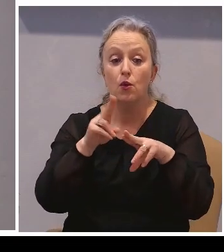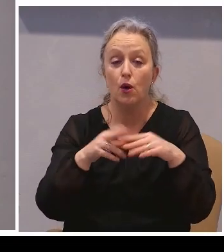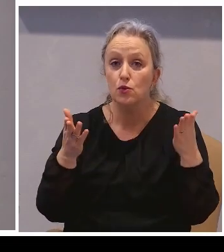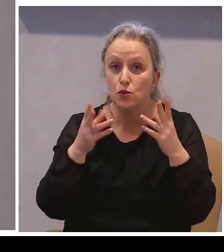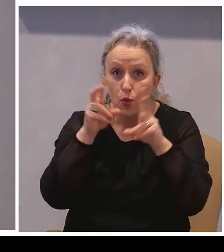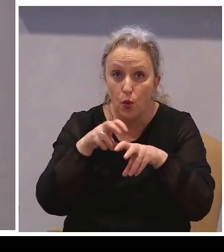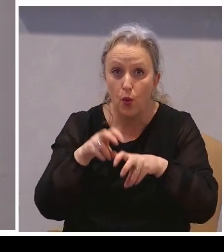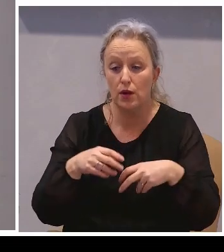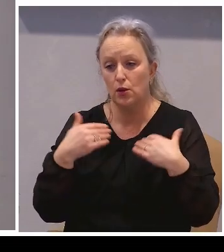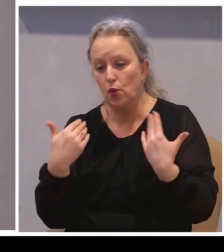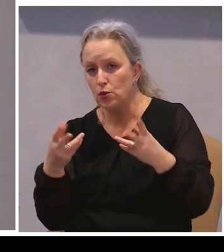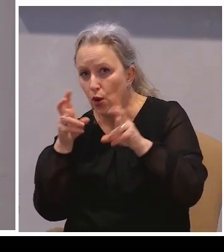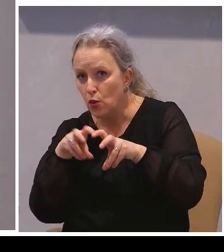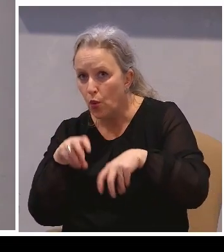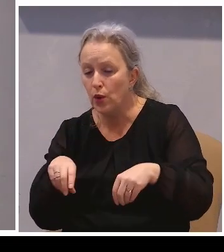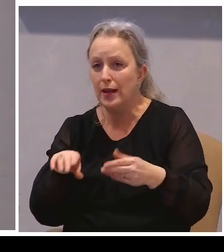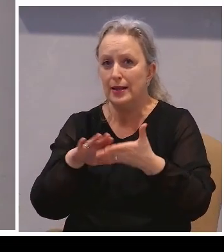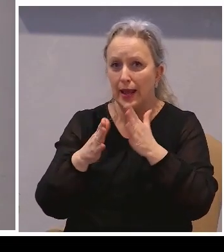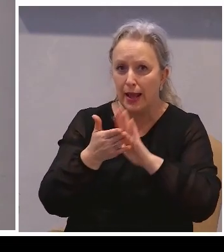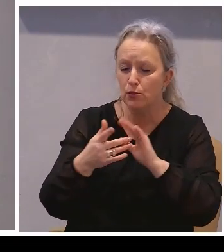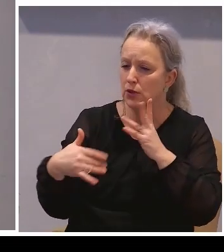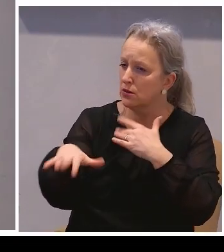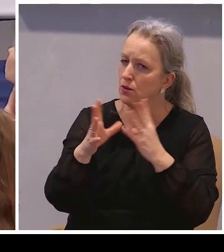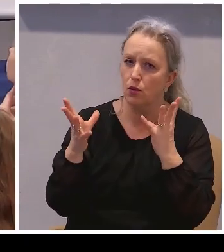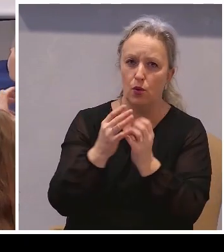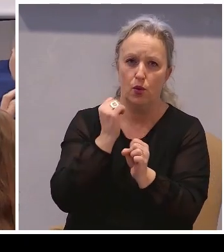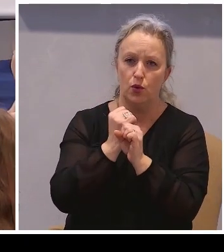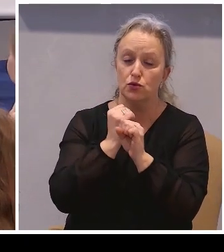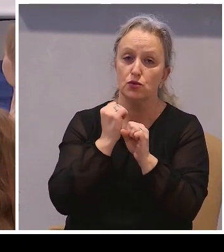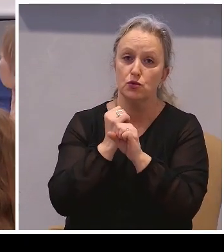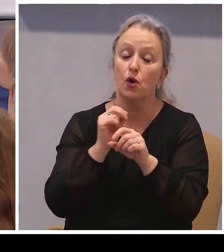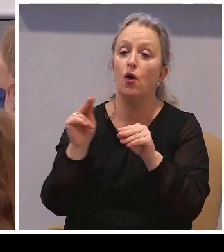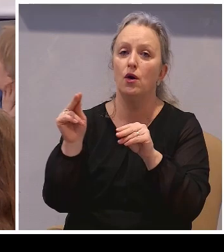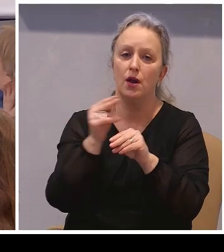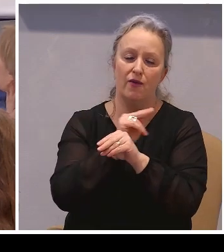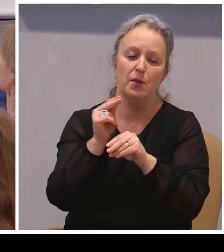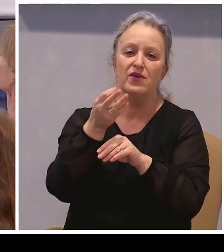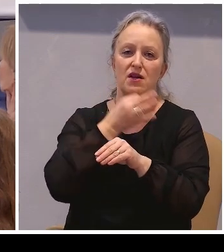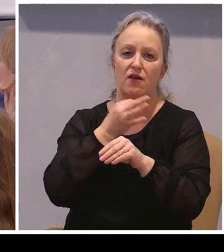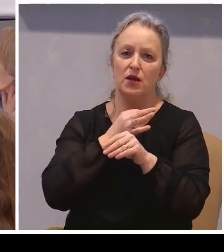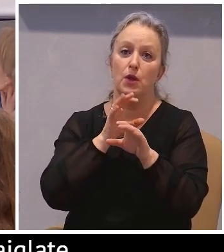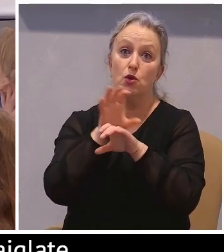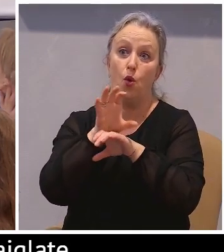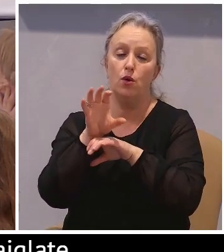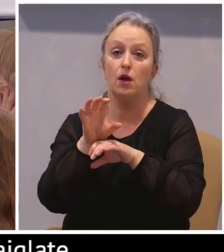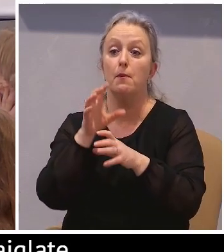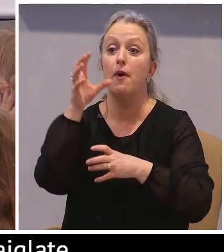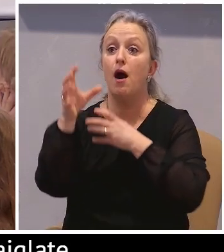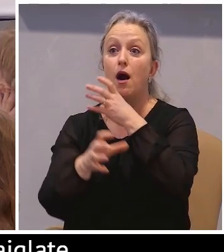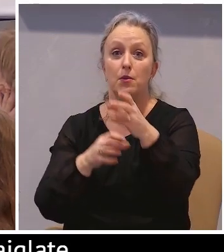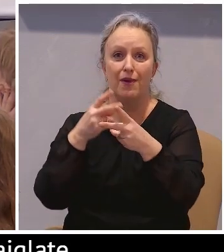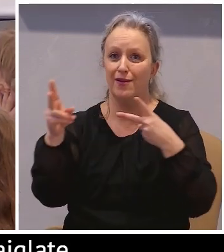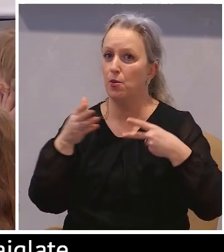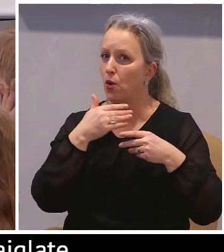kuidas uurida neid different tingimusi, seda haritust parandada. opportunities. Everybody wants to improve the situation, and the